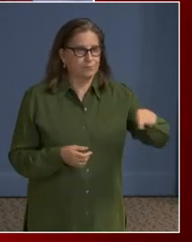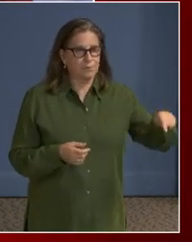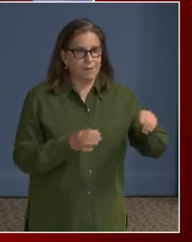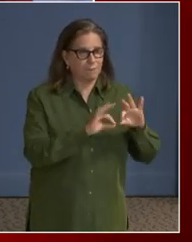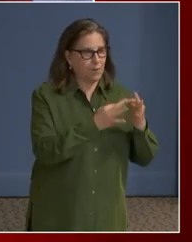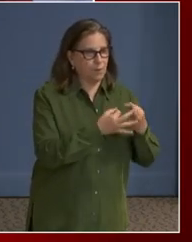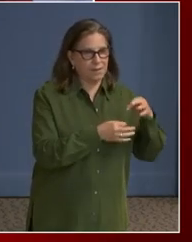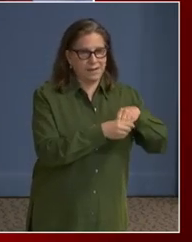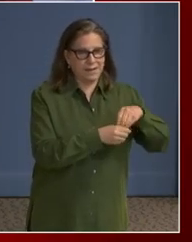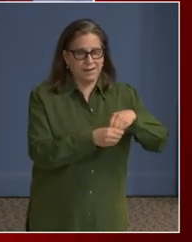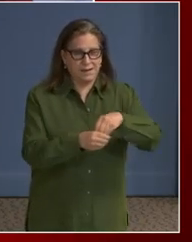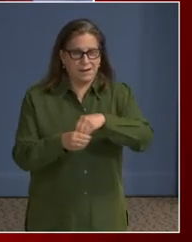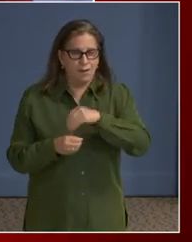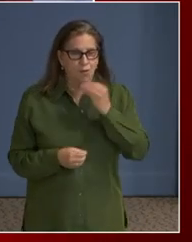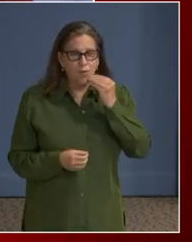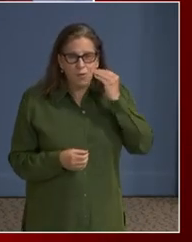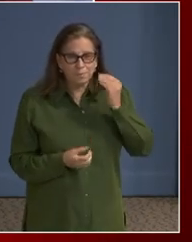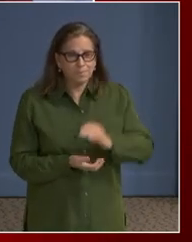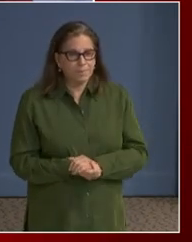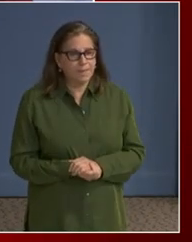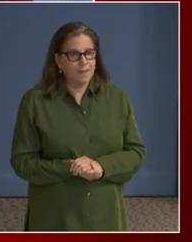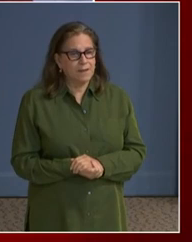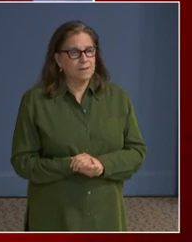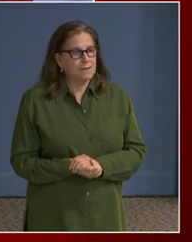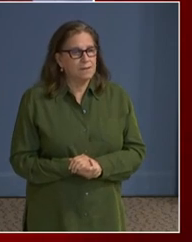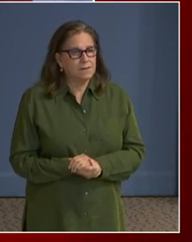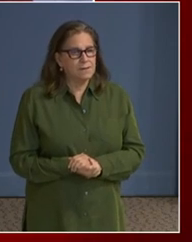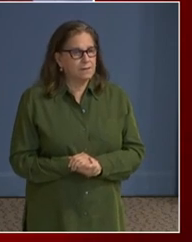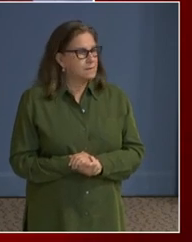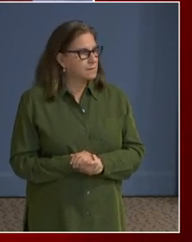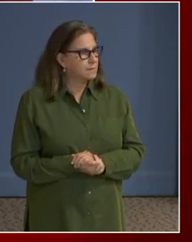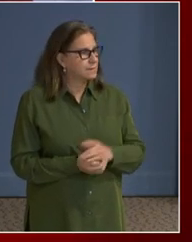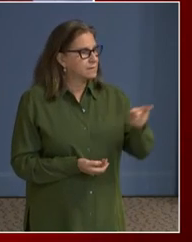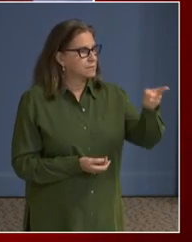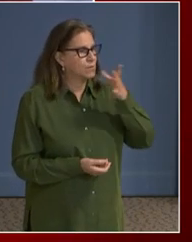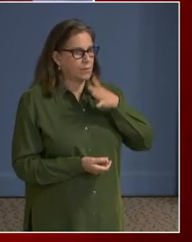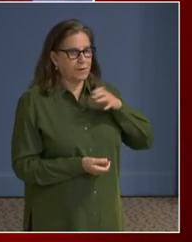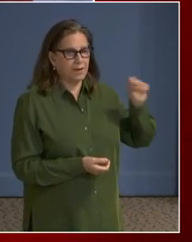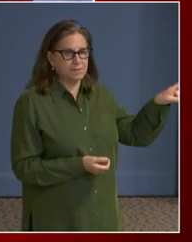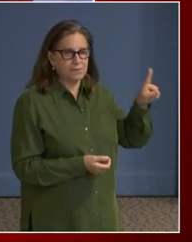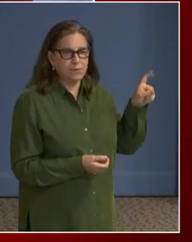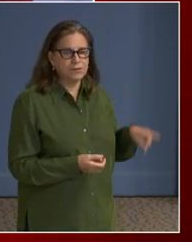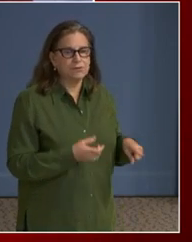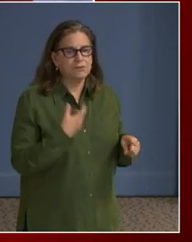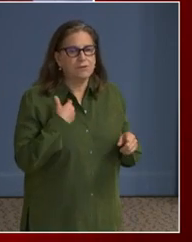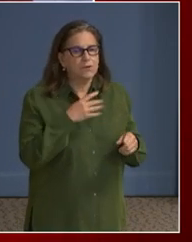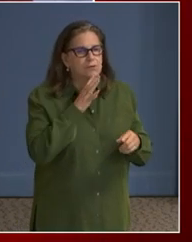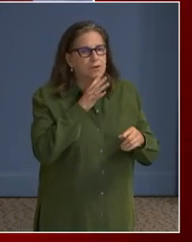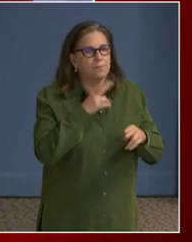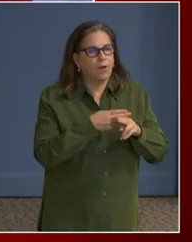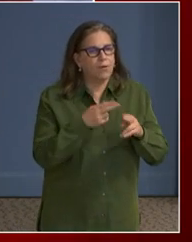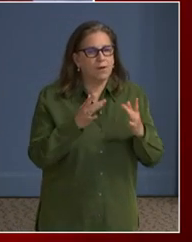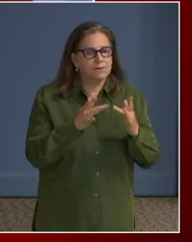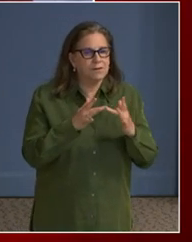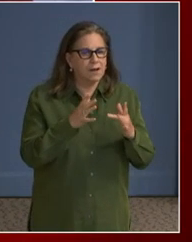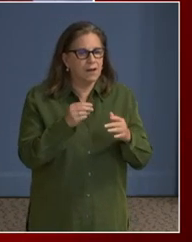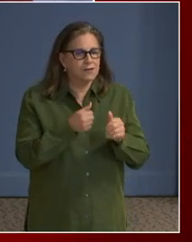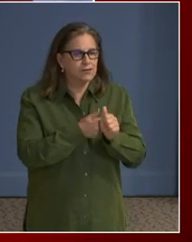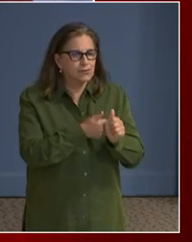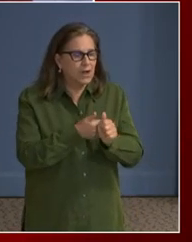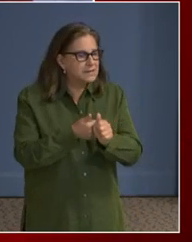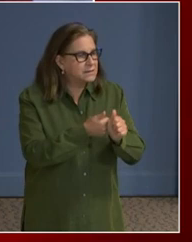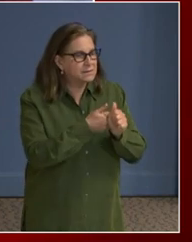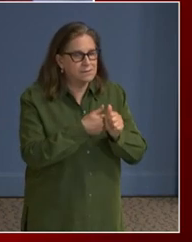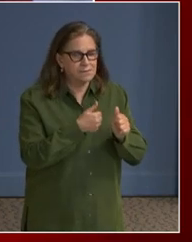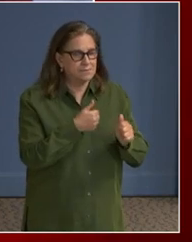other jurisdictions when it comes to contact tracing where they're hearing from residents who say they're not participating out of privacy concerns. Are you concerned that any folks with